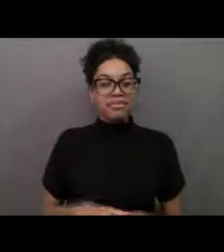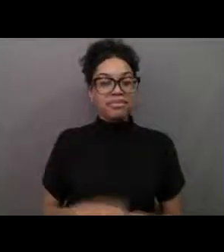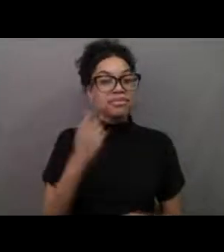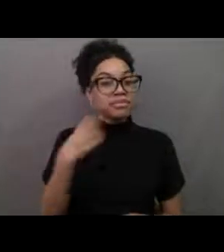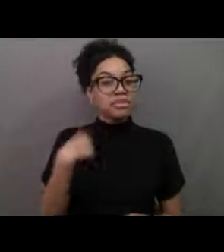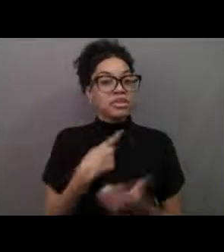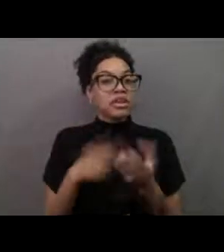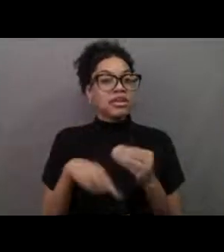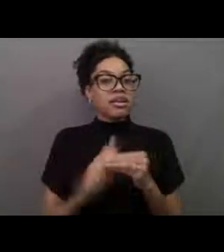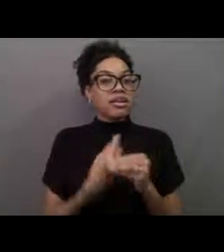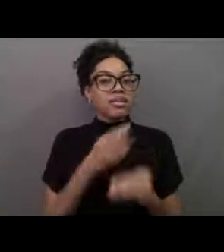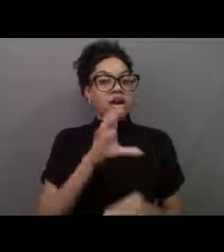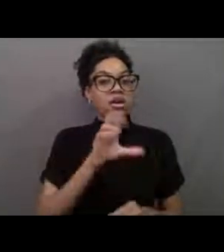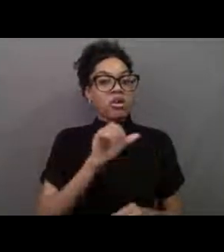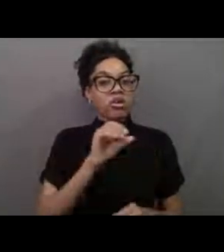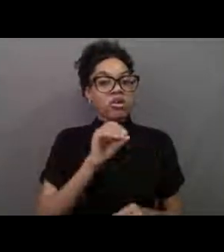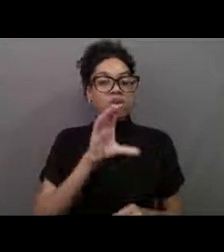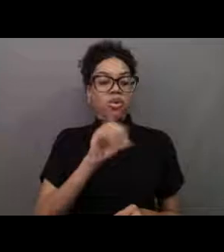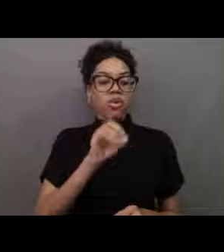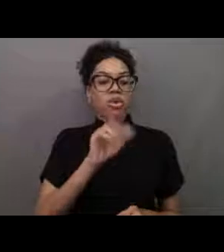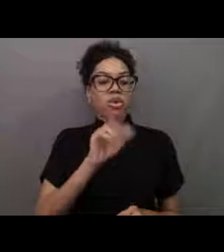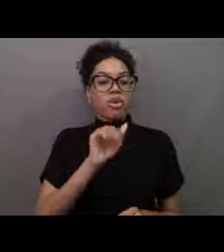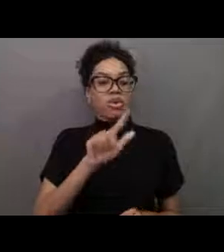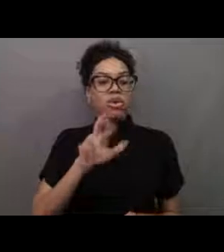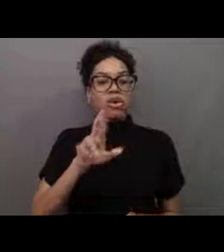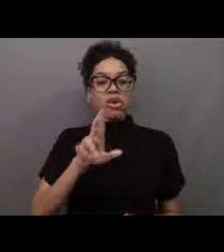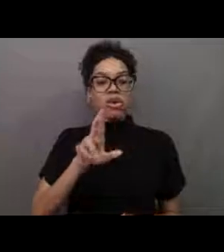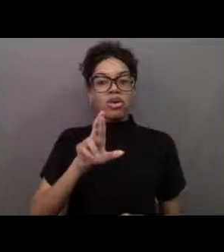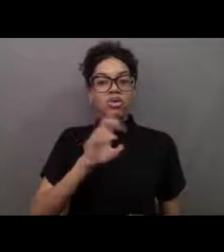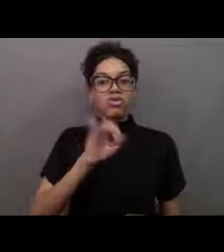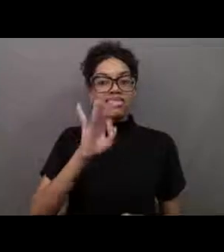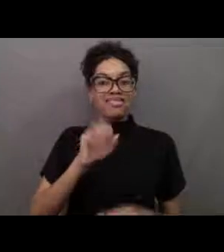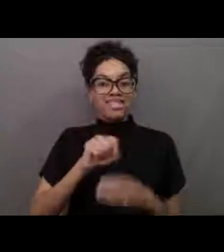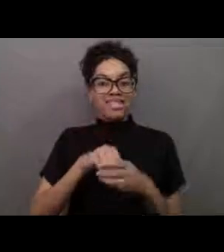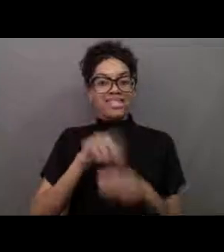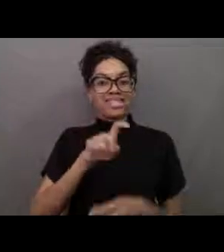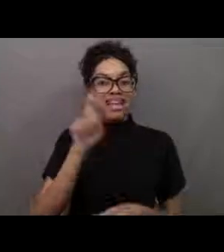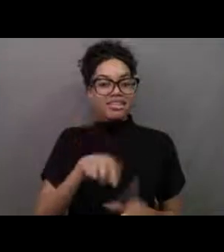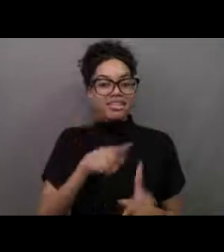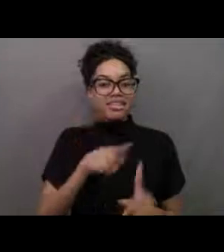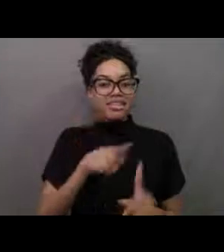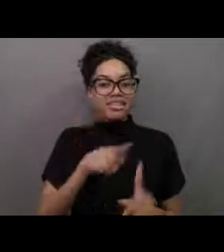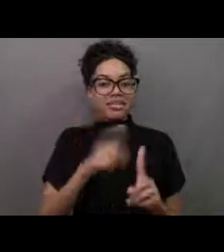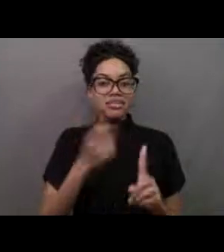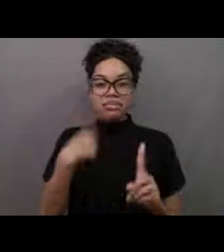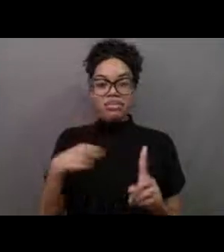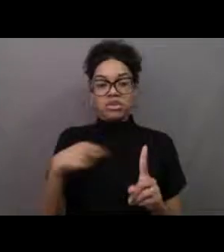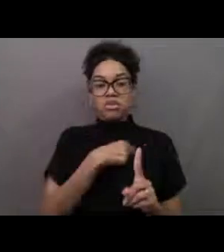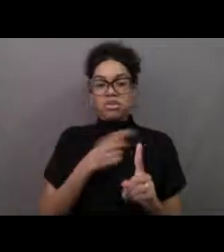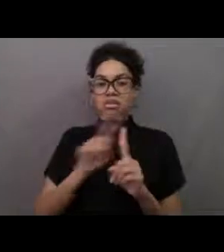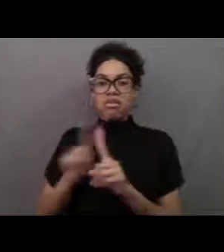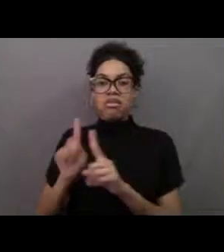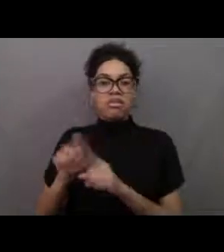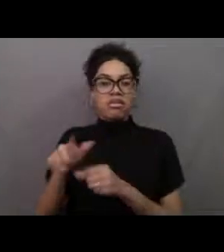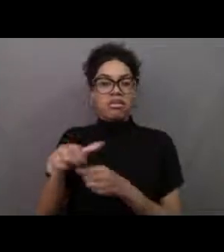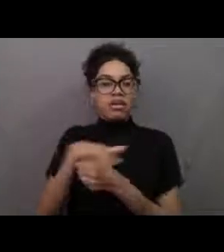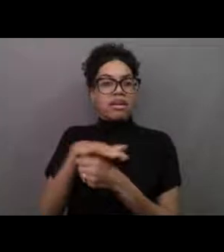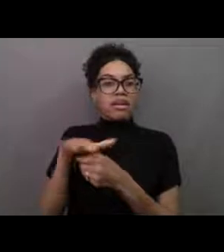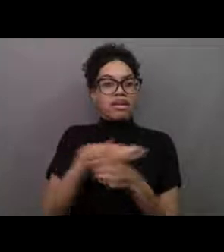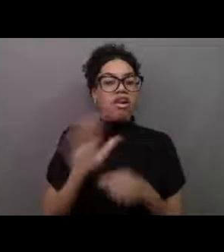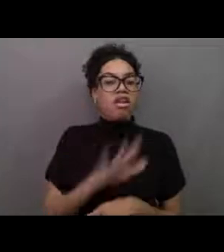Texas, we want to recognize that we are all coming to you from the traditional lands of Native communities who have substantial traditional and